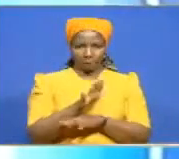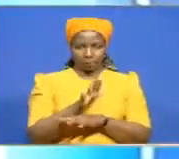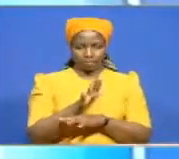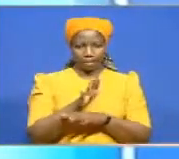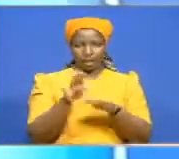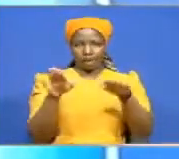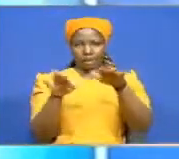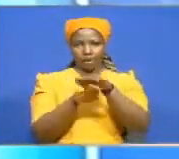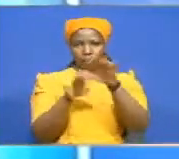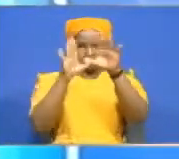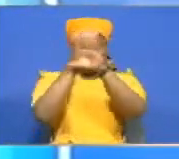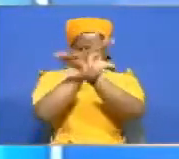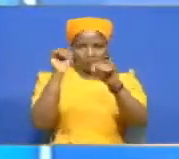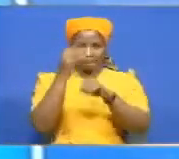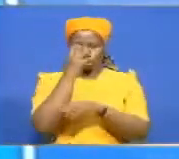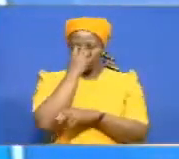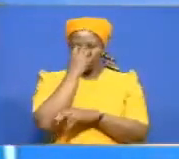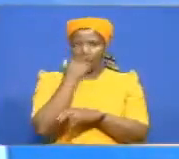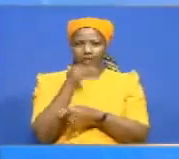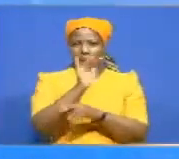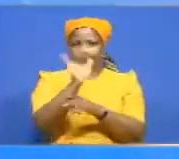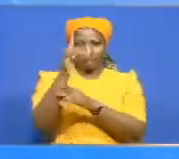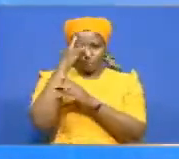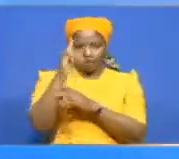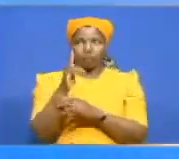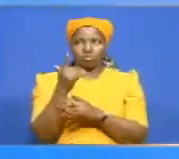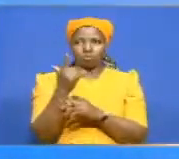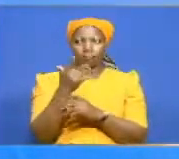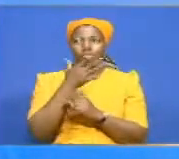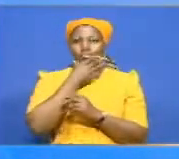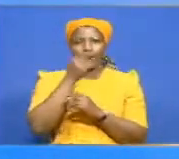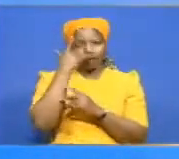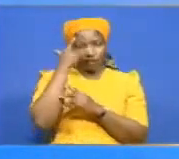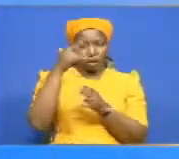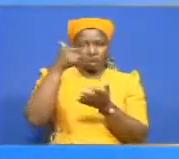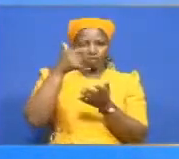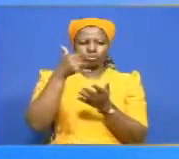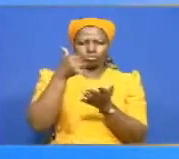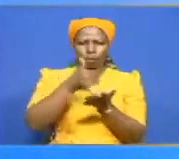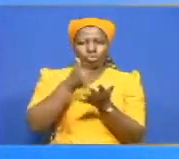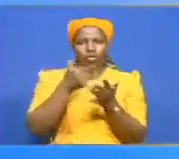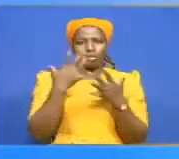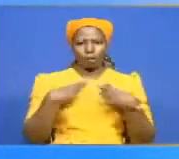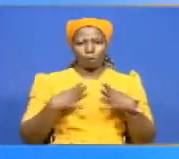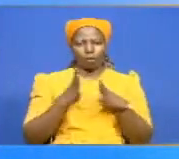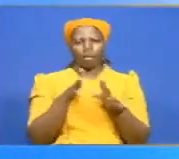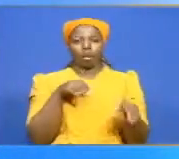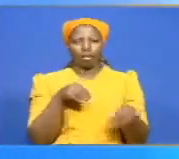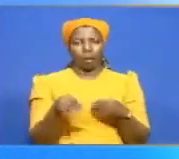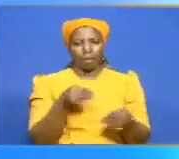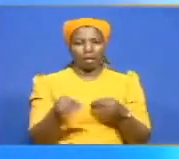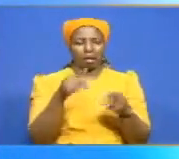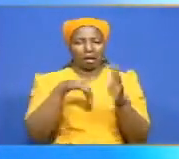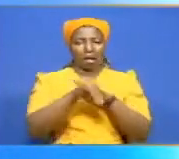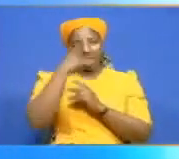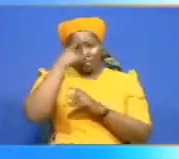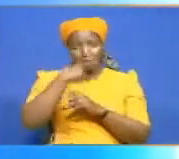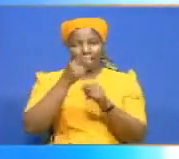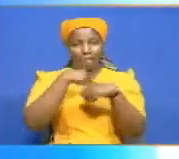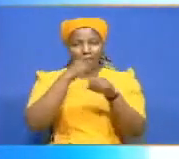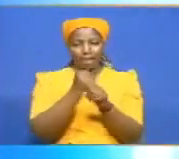Deputy President William Ruto has called for meaningful inclusion of persons living with disabilities in policy making in the